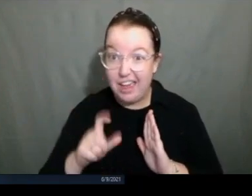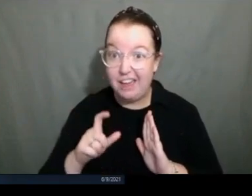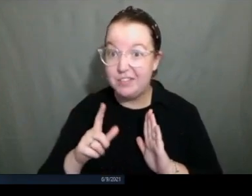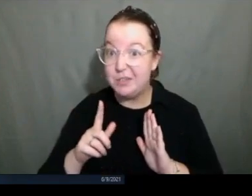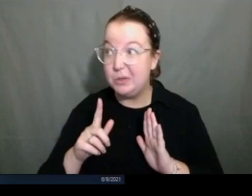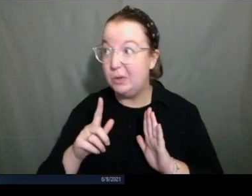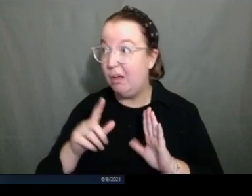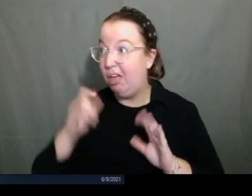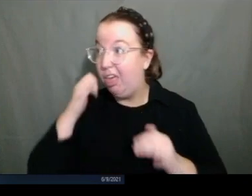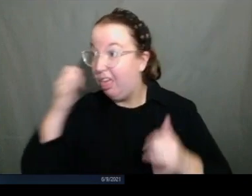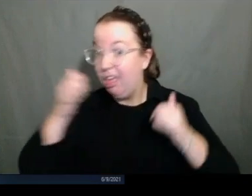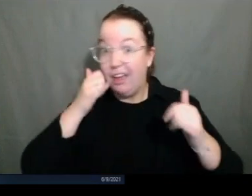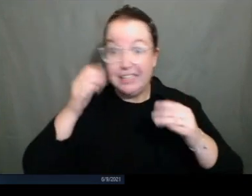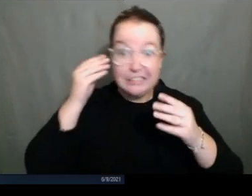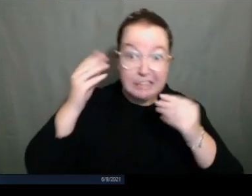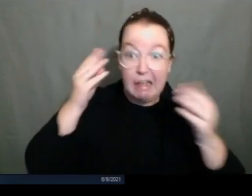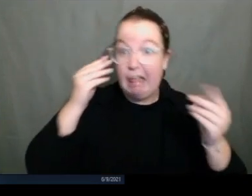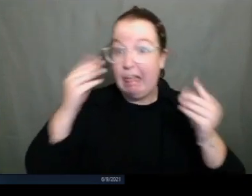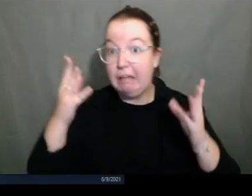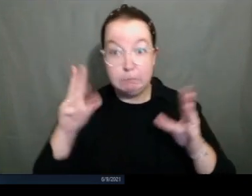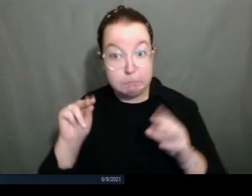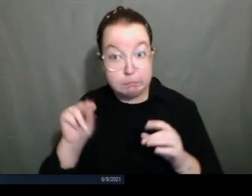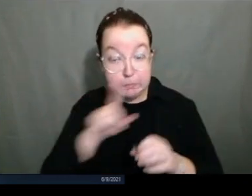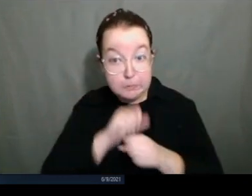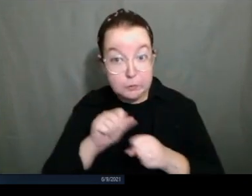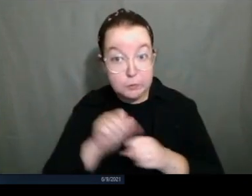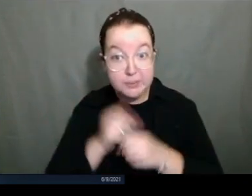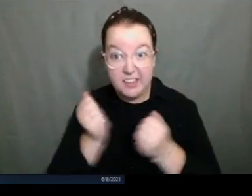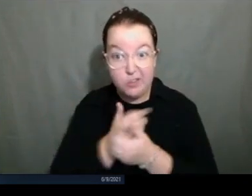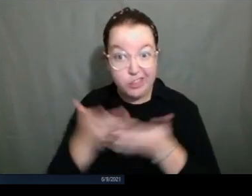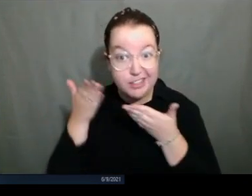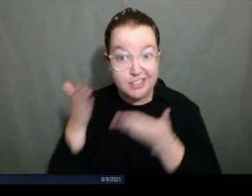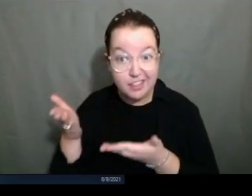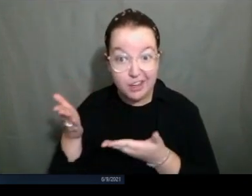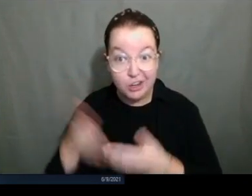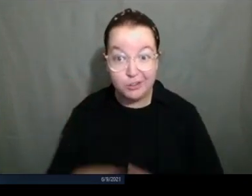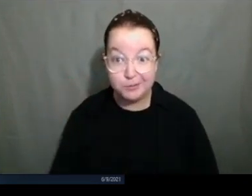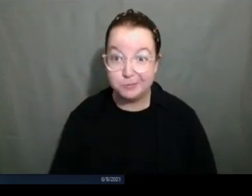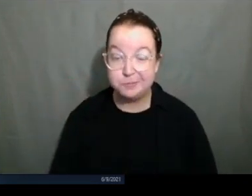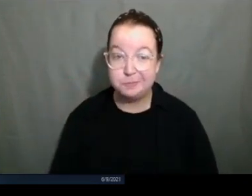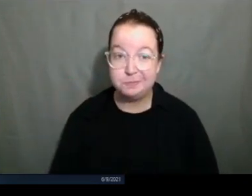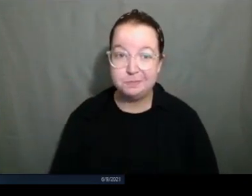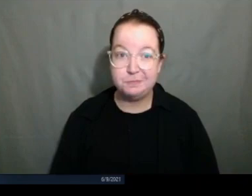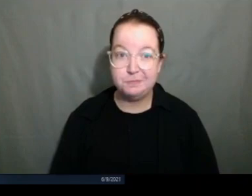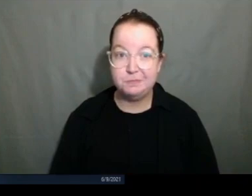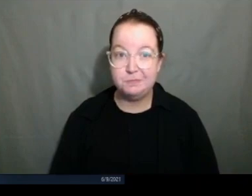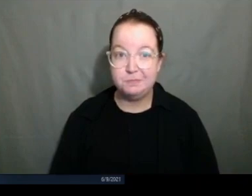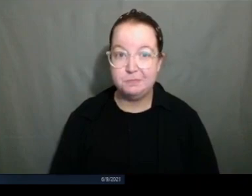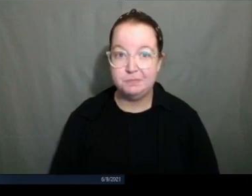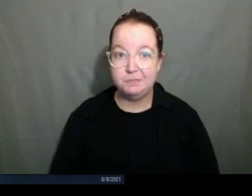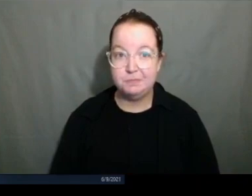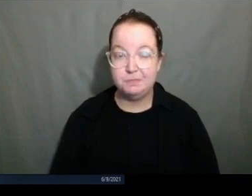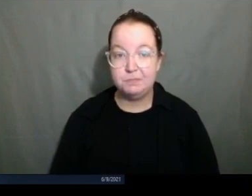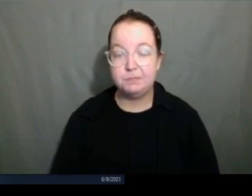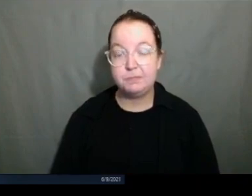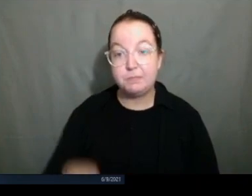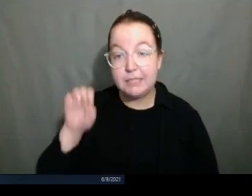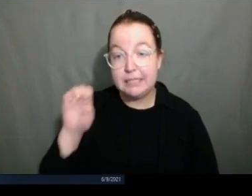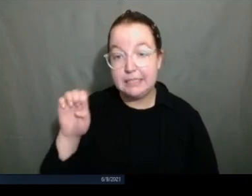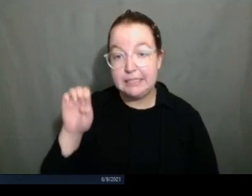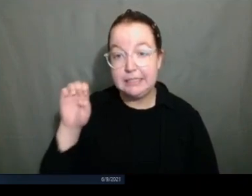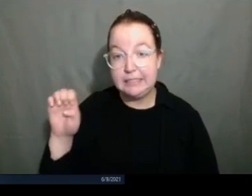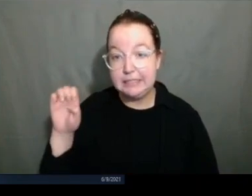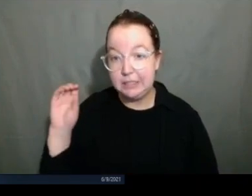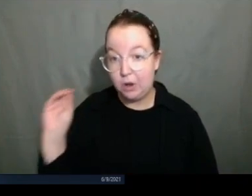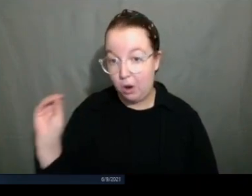recording it anywhere else. The next item you'll need to complete on the checklist is your EEO information.